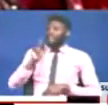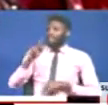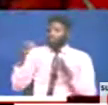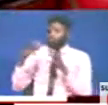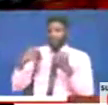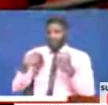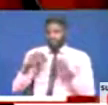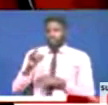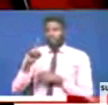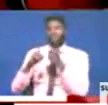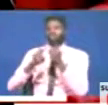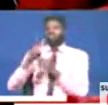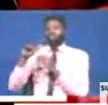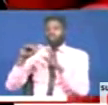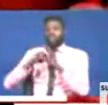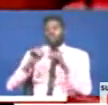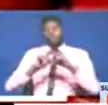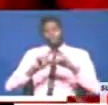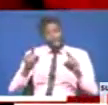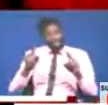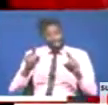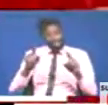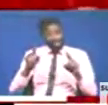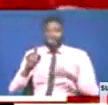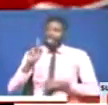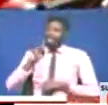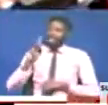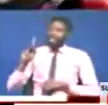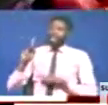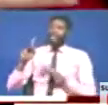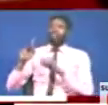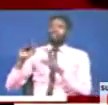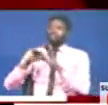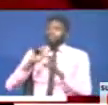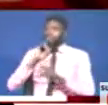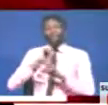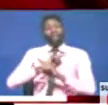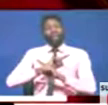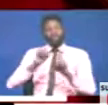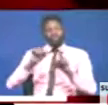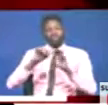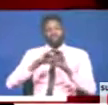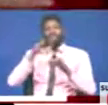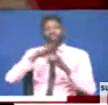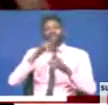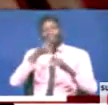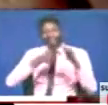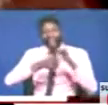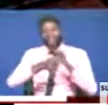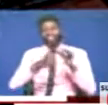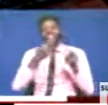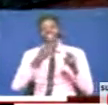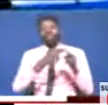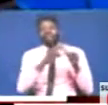162 members. But Kenya Kwanza MPs argue no member has been elected on Azimio La Umoja ticket, therefore